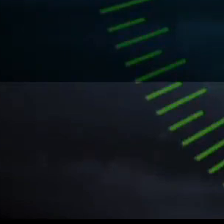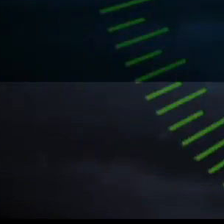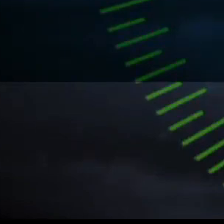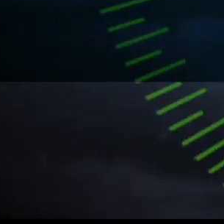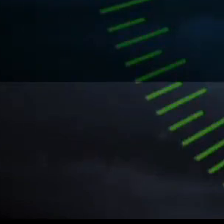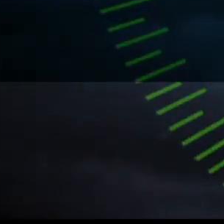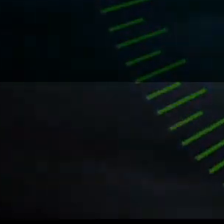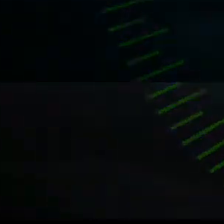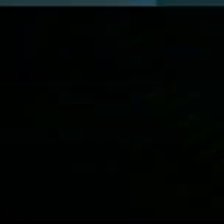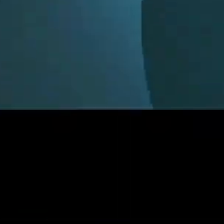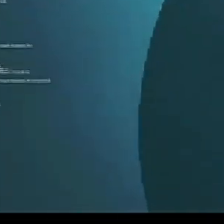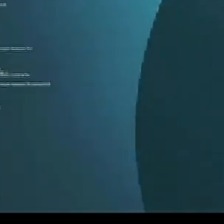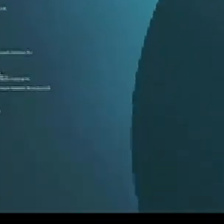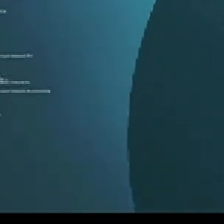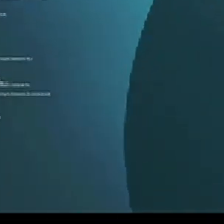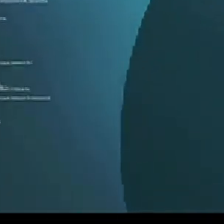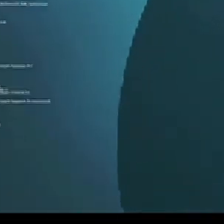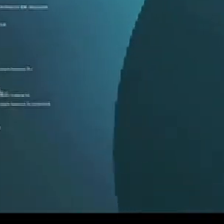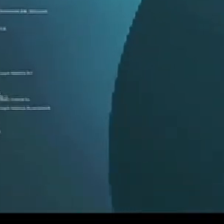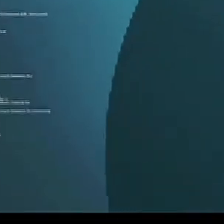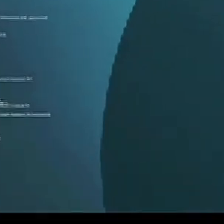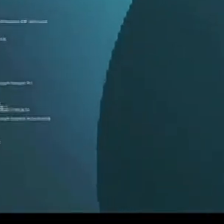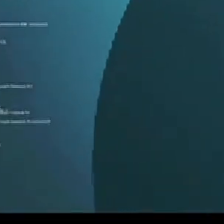right now.